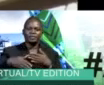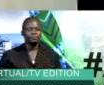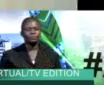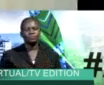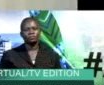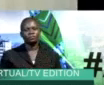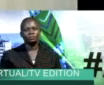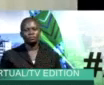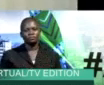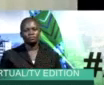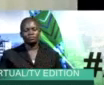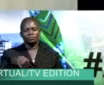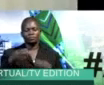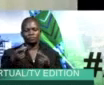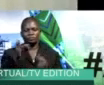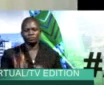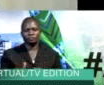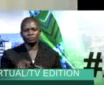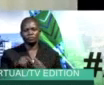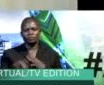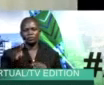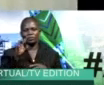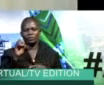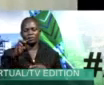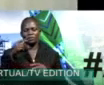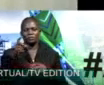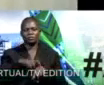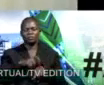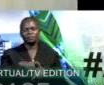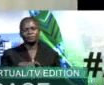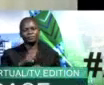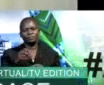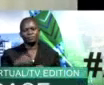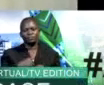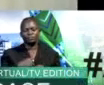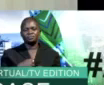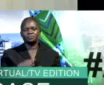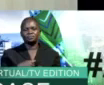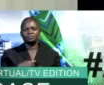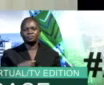future. No, just quickly, in view of the time constraint we have,